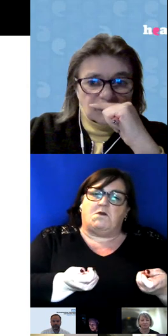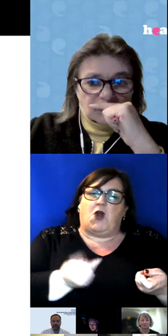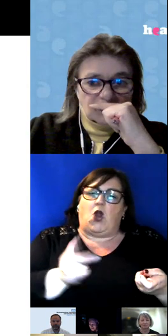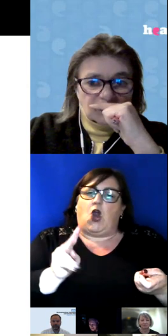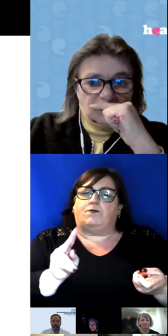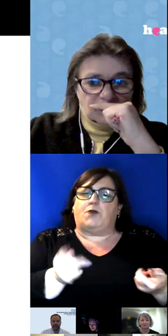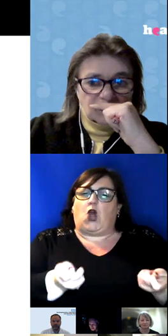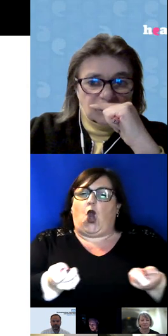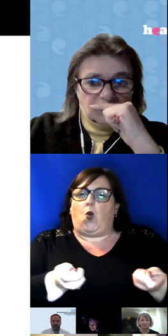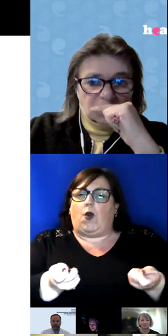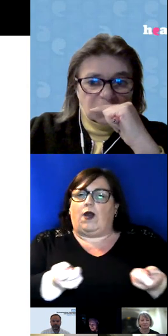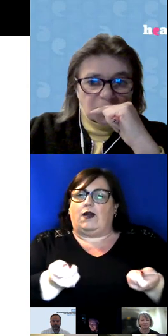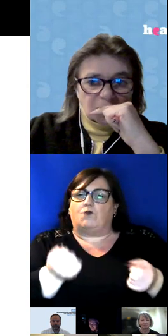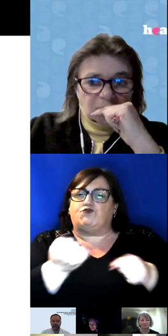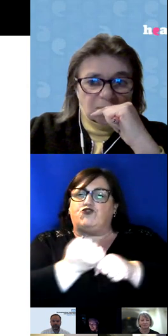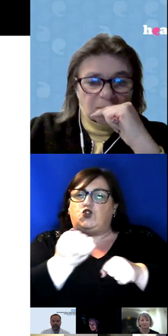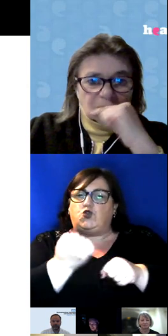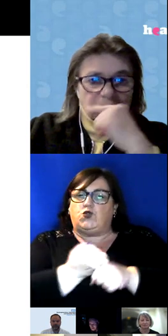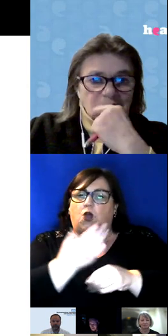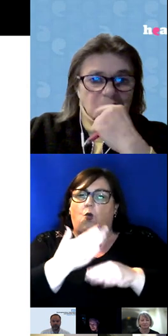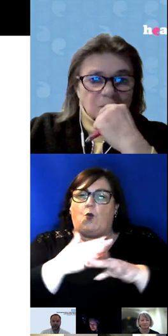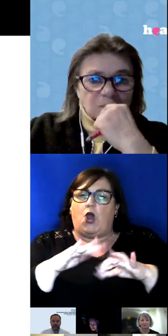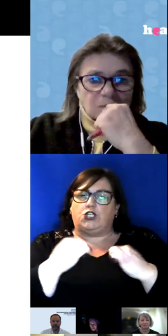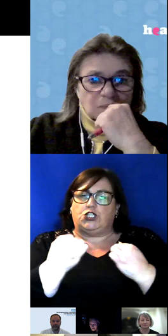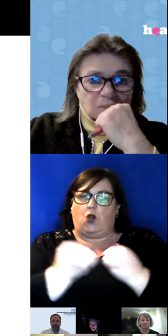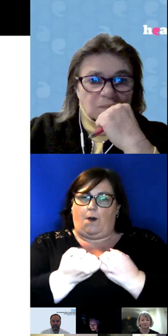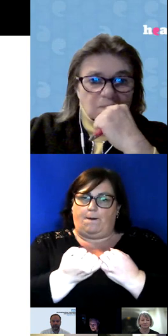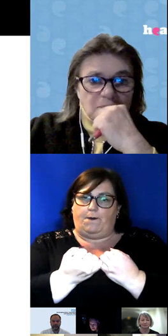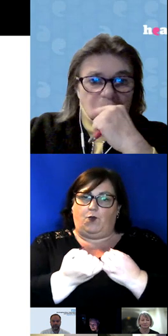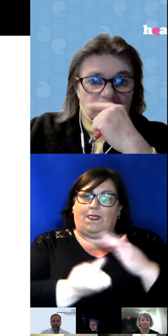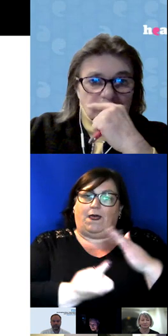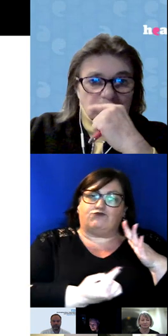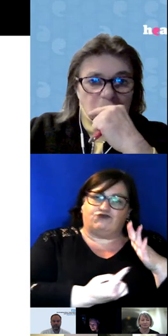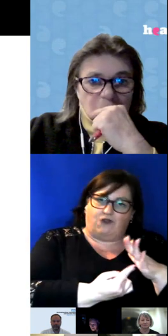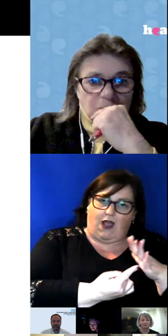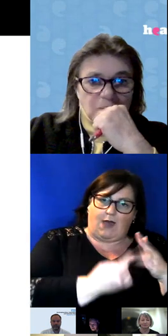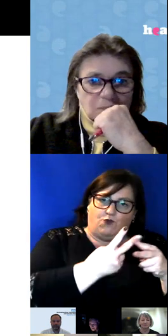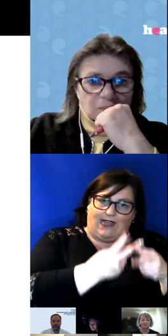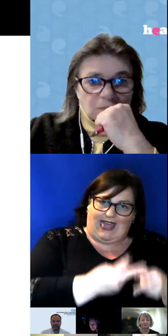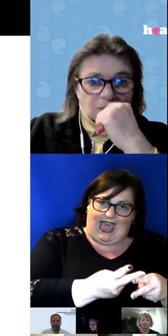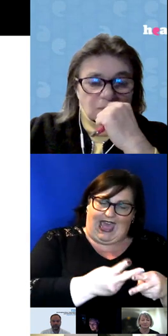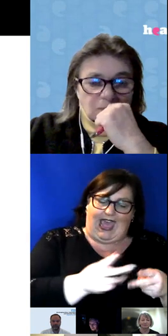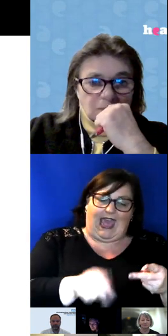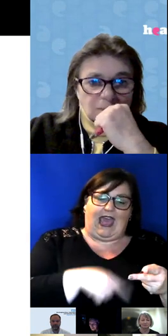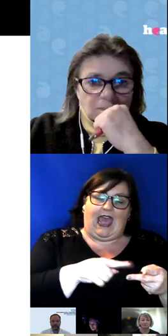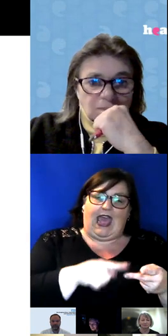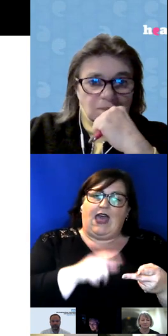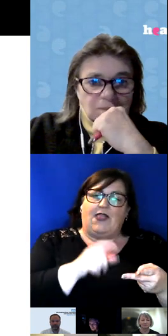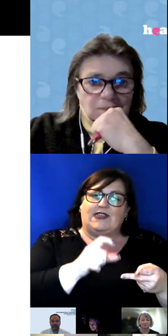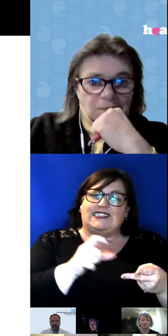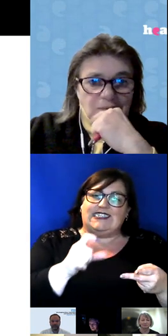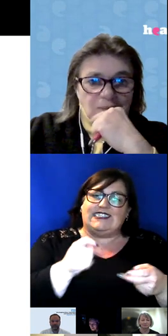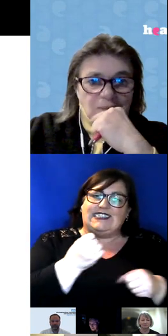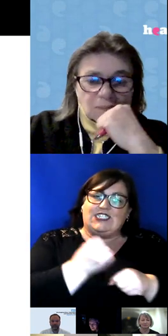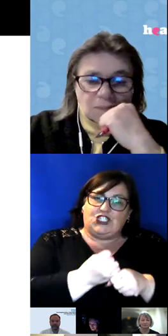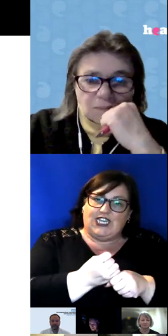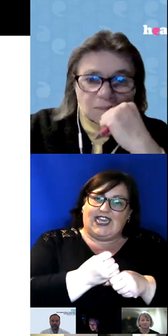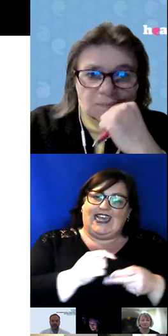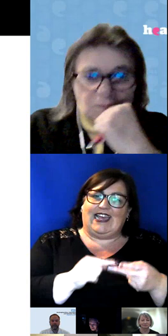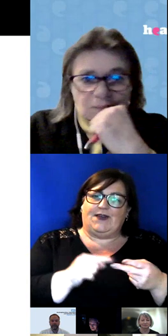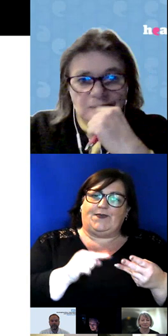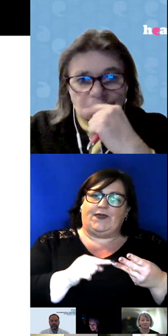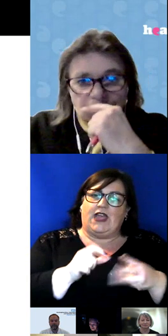care with the CCG, and Dan Leveson was there who's the place director